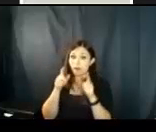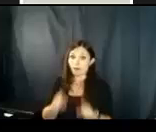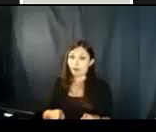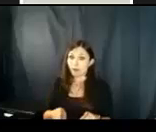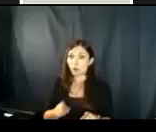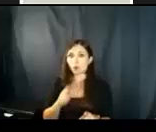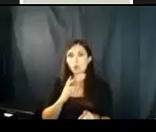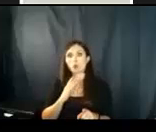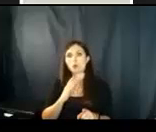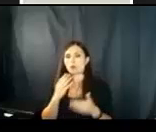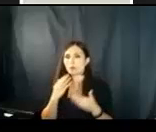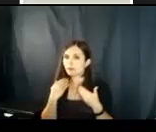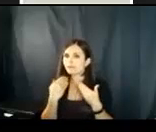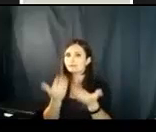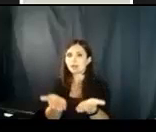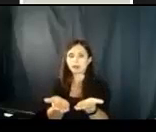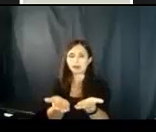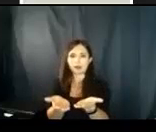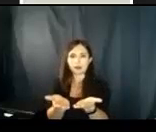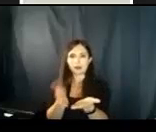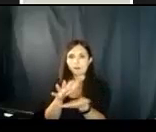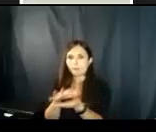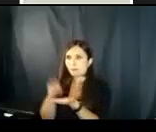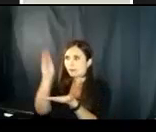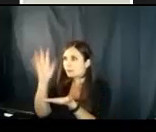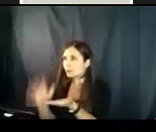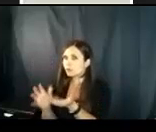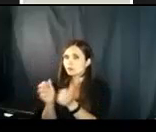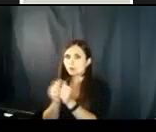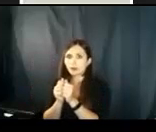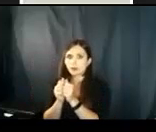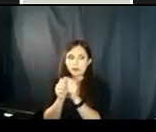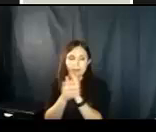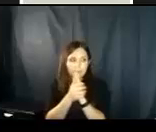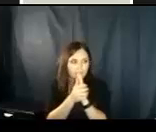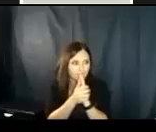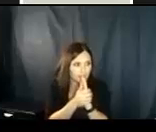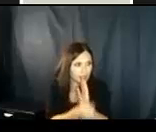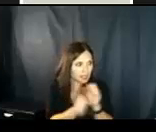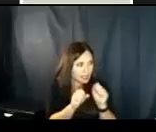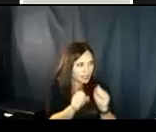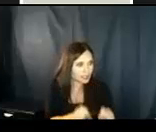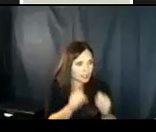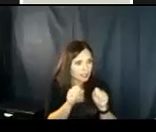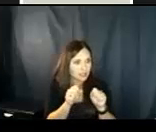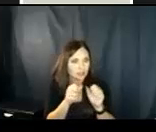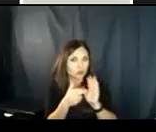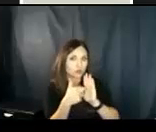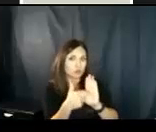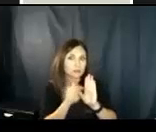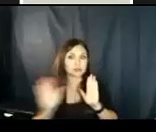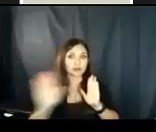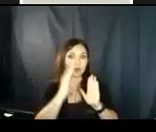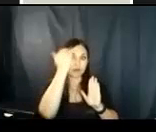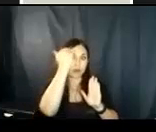to provide your learners with an ability to represent their knowledge in different ways, which is going to help you